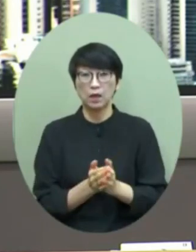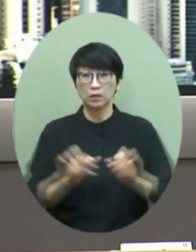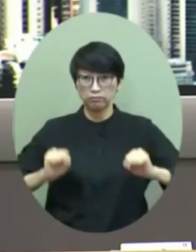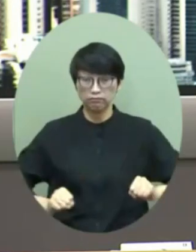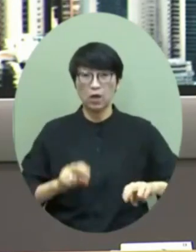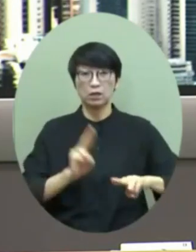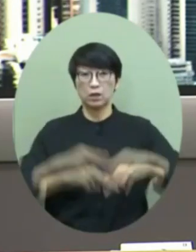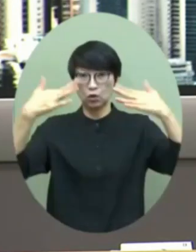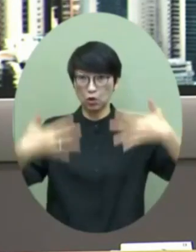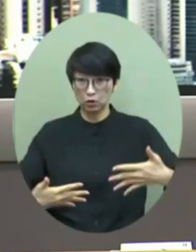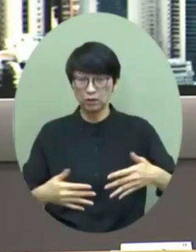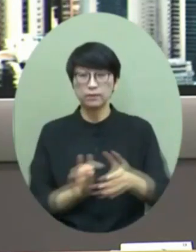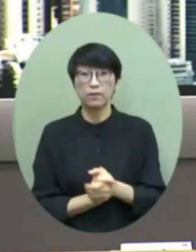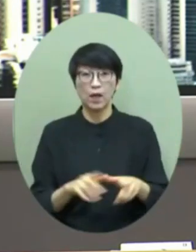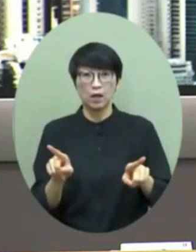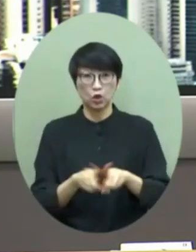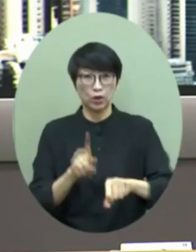this shows that